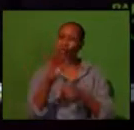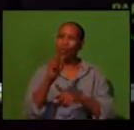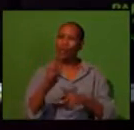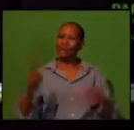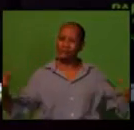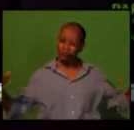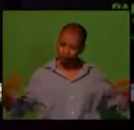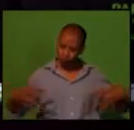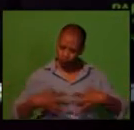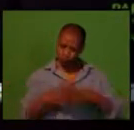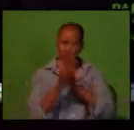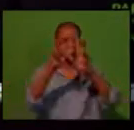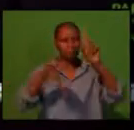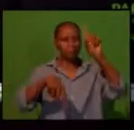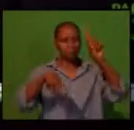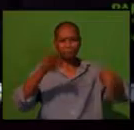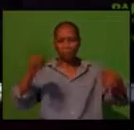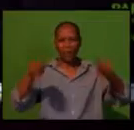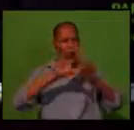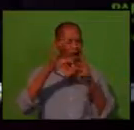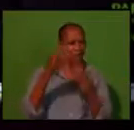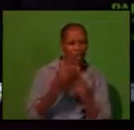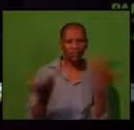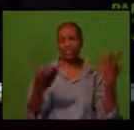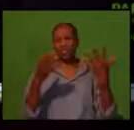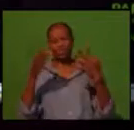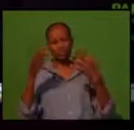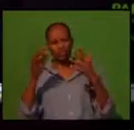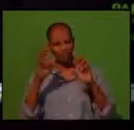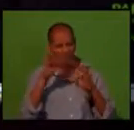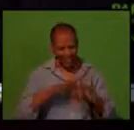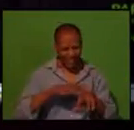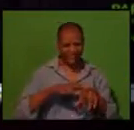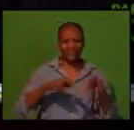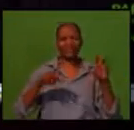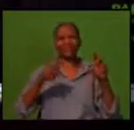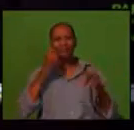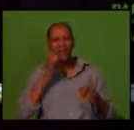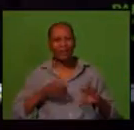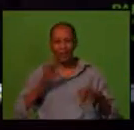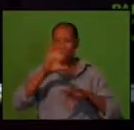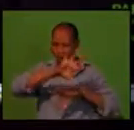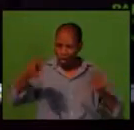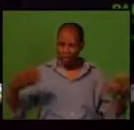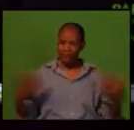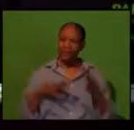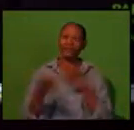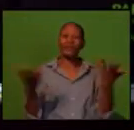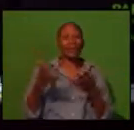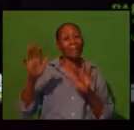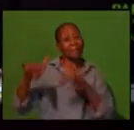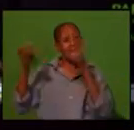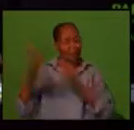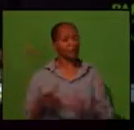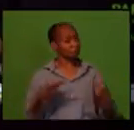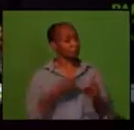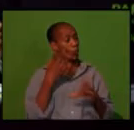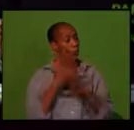struggles, the aspirations, the culture and practices of all South Africans. She performed her role as Speaker with